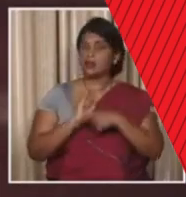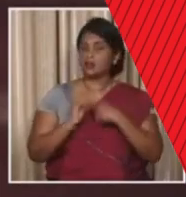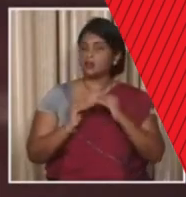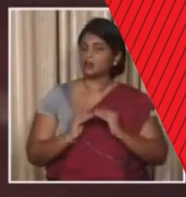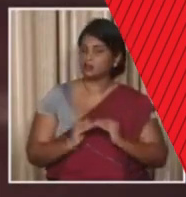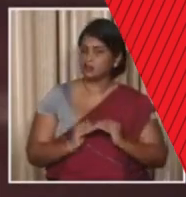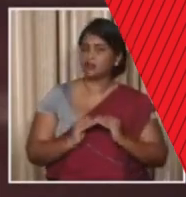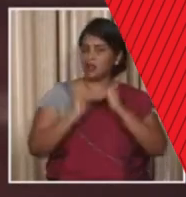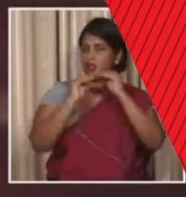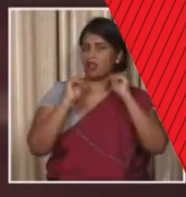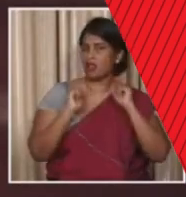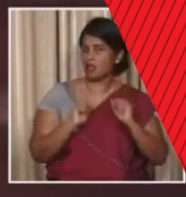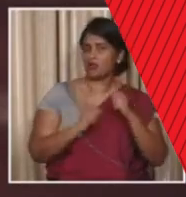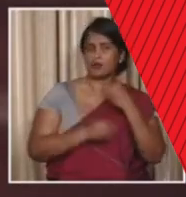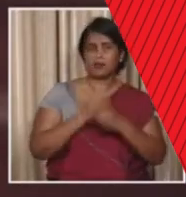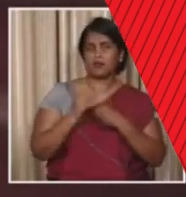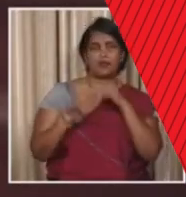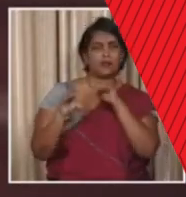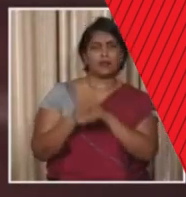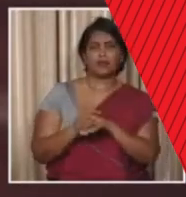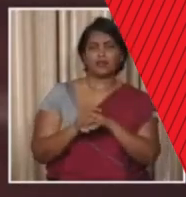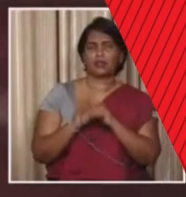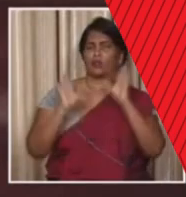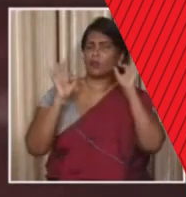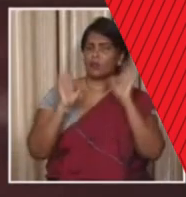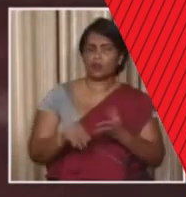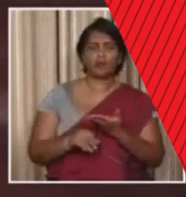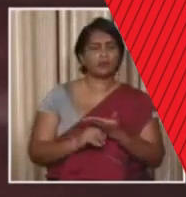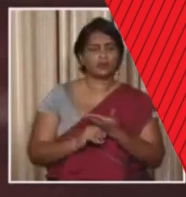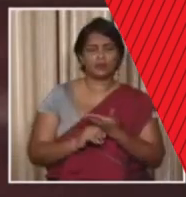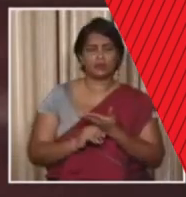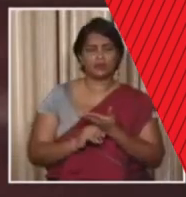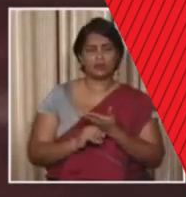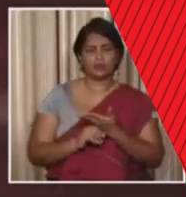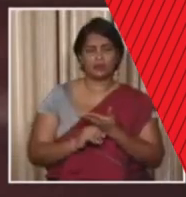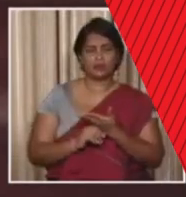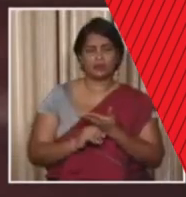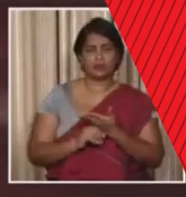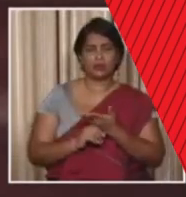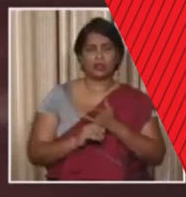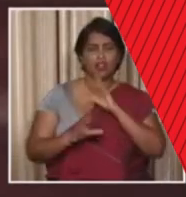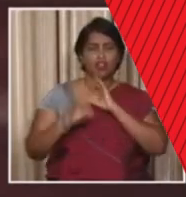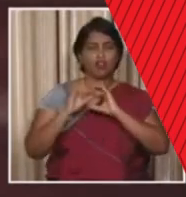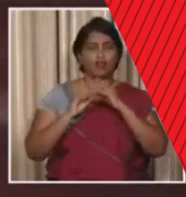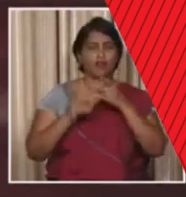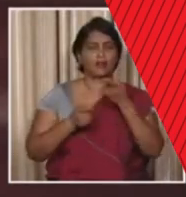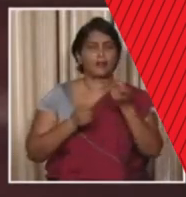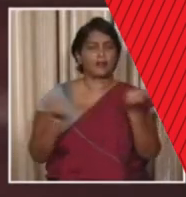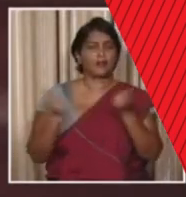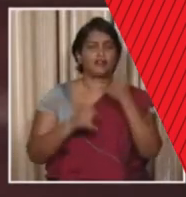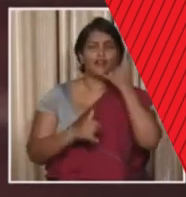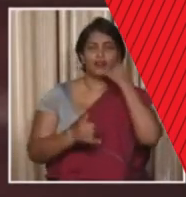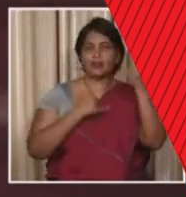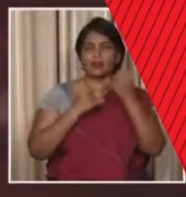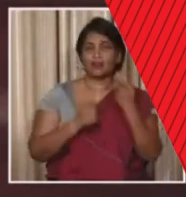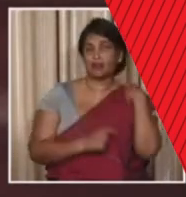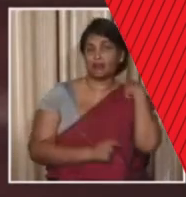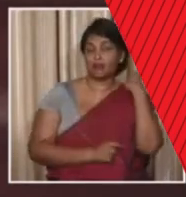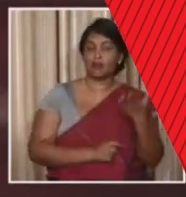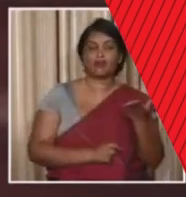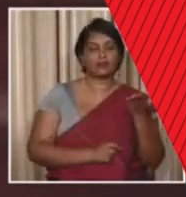investment? Yadi unune pattiya hange communication ekak karala indala ochchara koti pedi